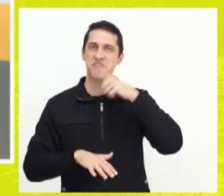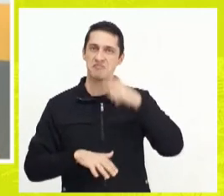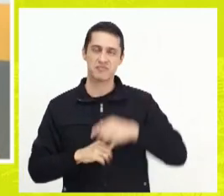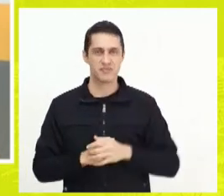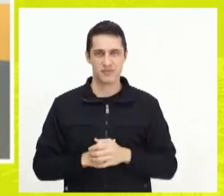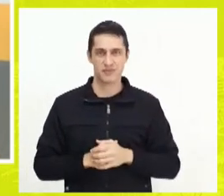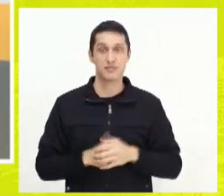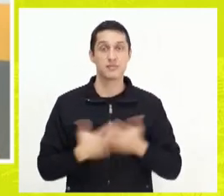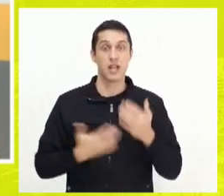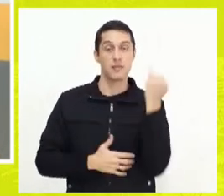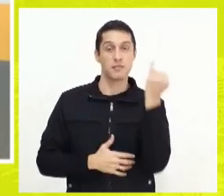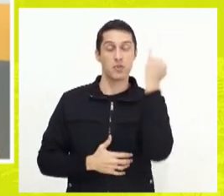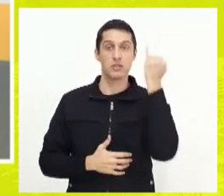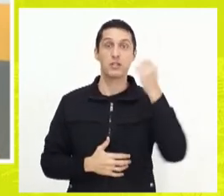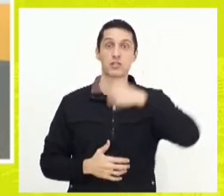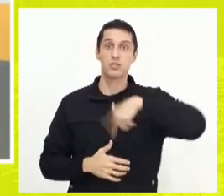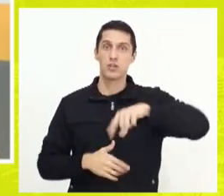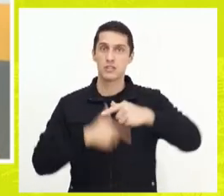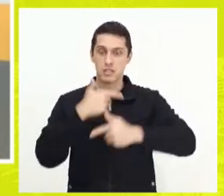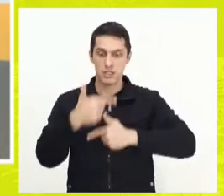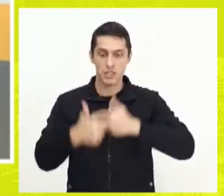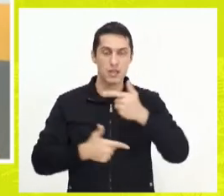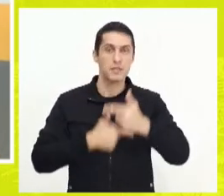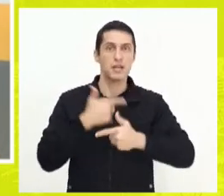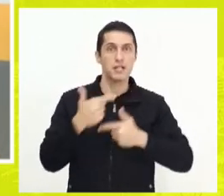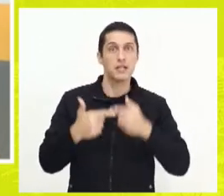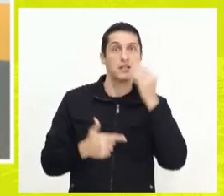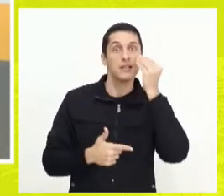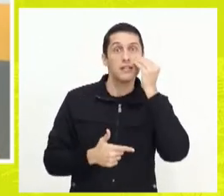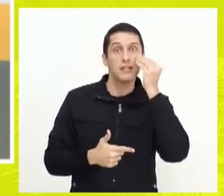important to work